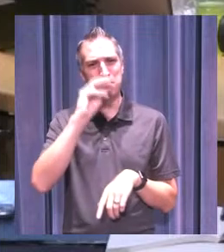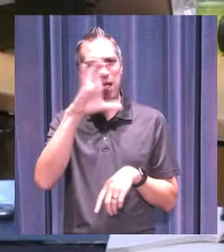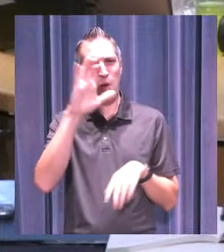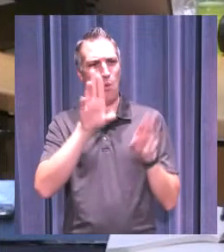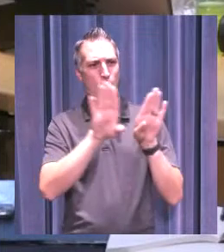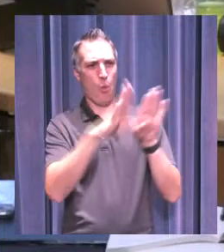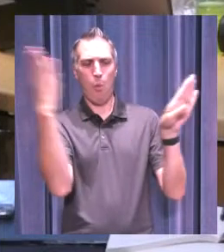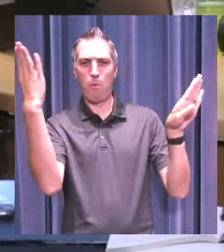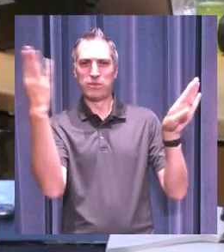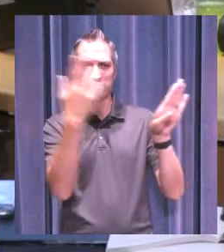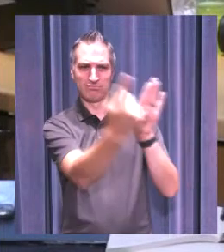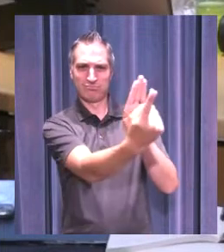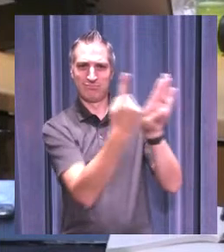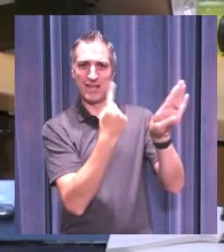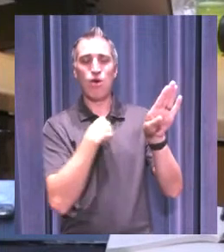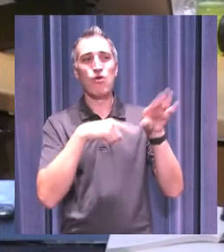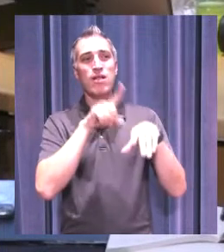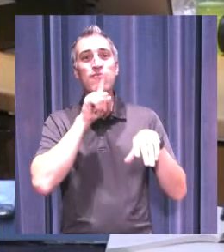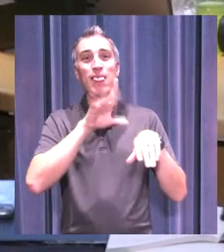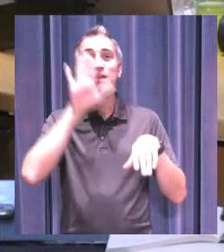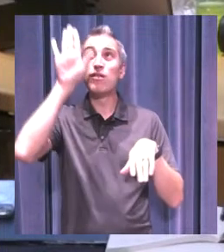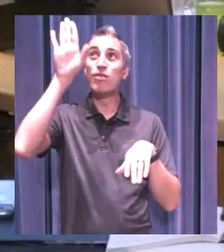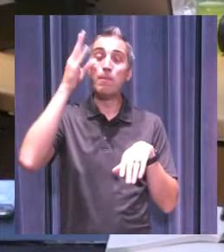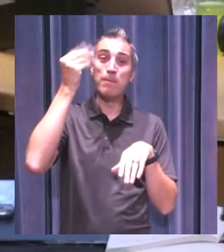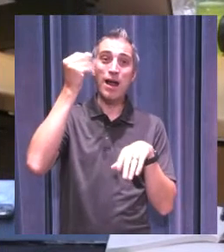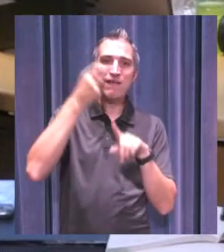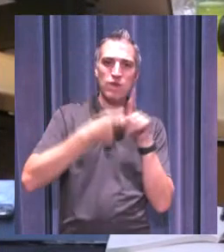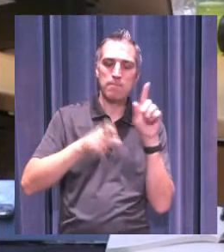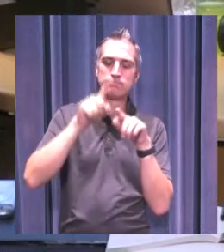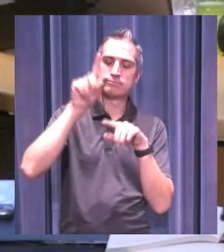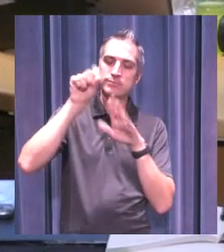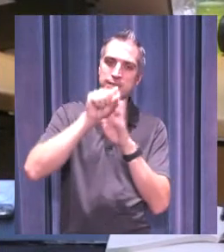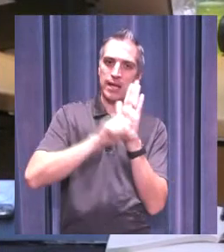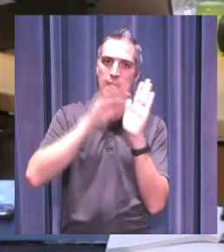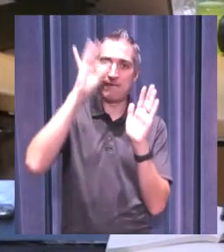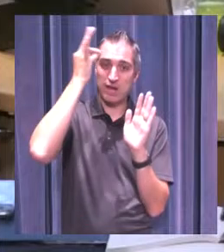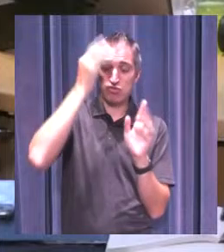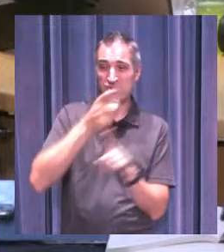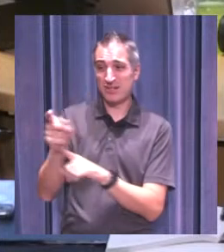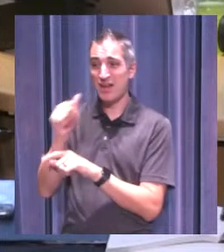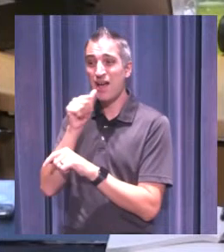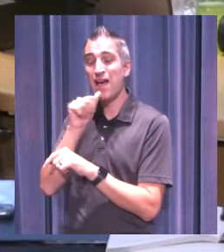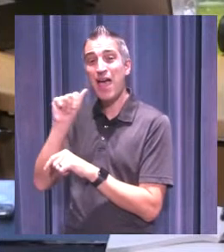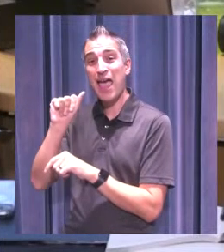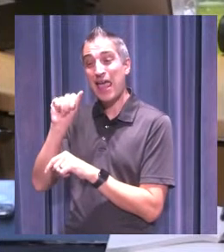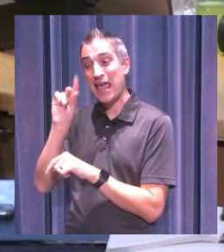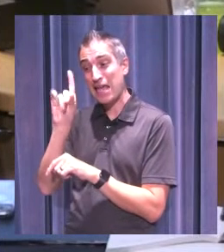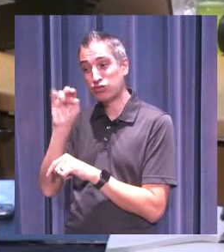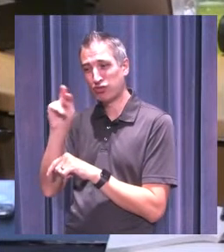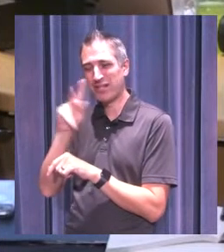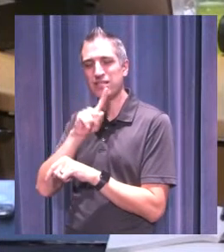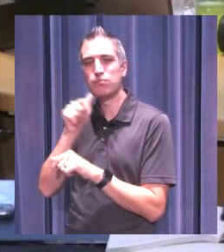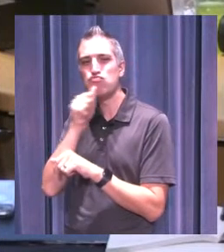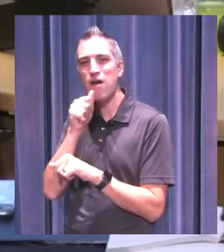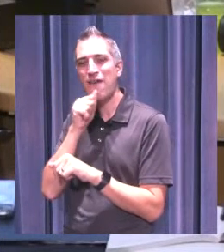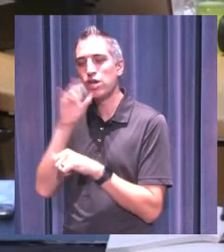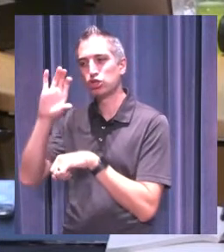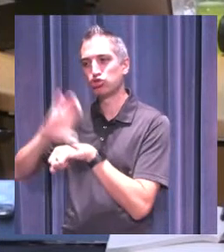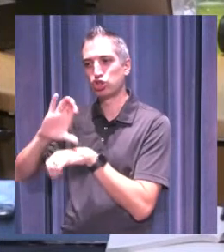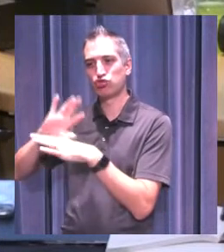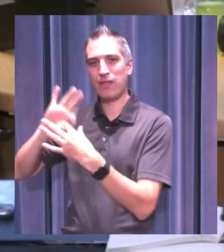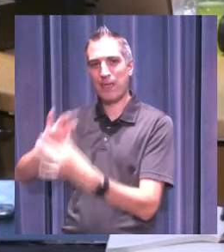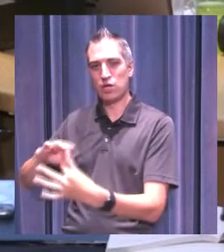funding is dependent upon state and federal funds. Adrian College, a private church-affiliated college with